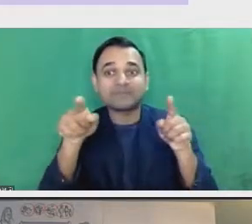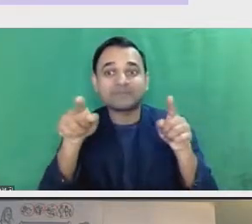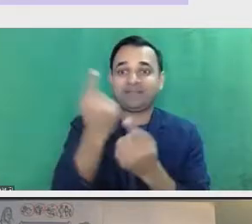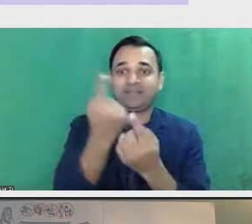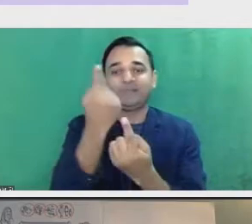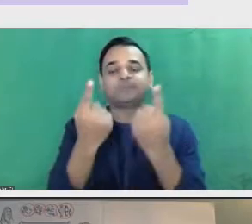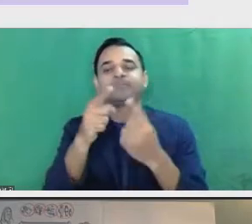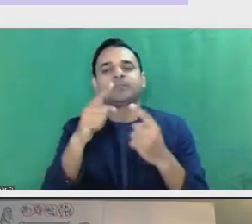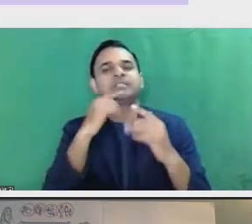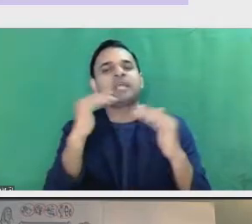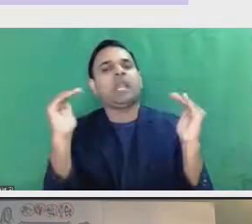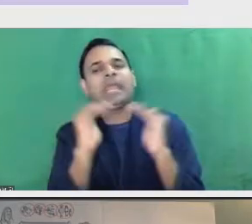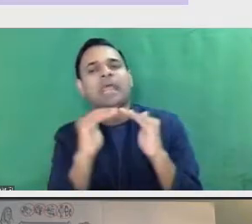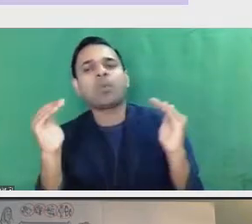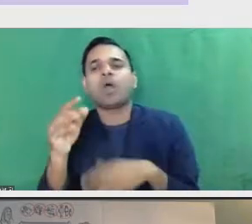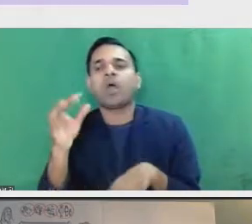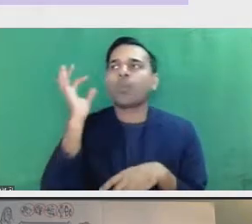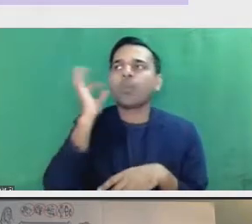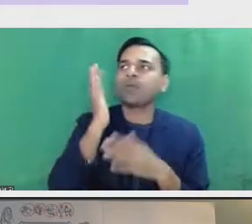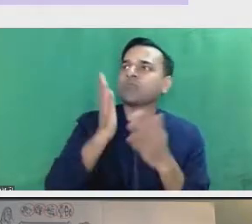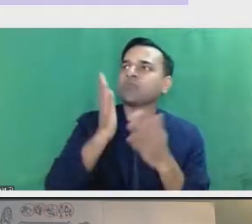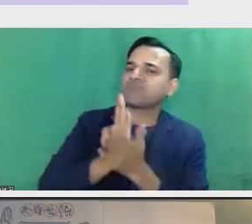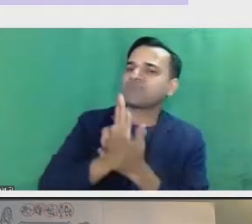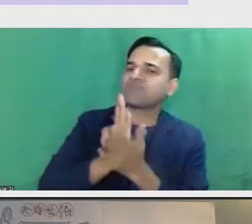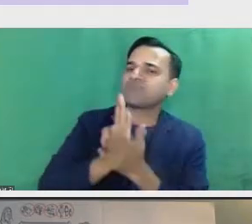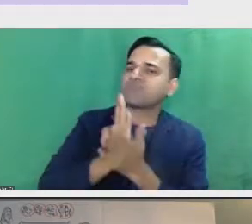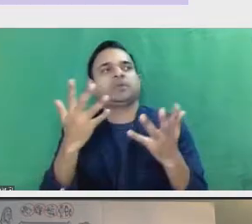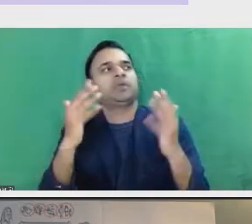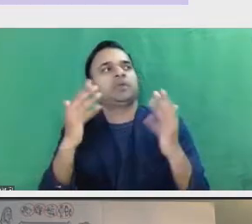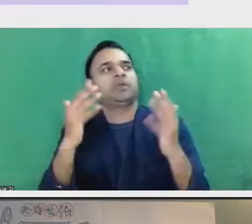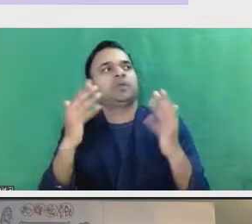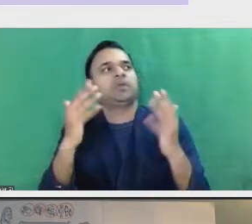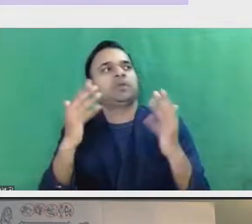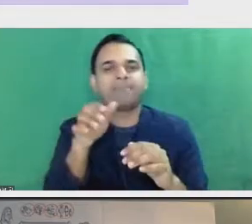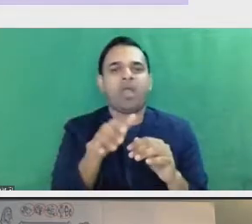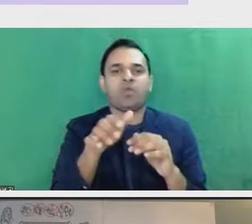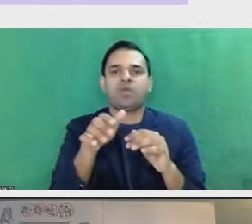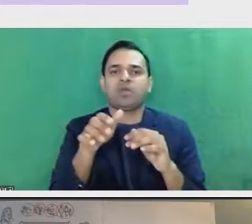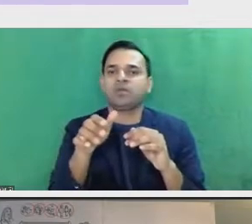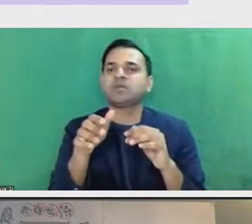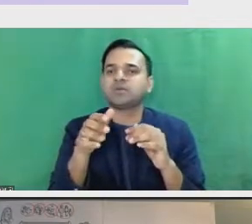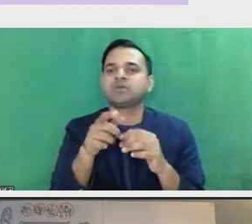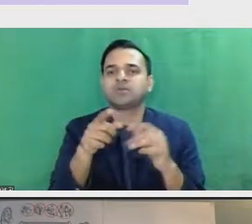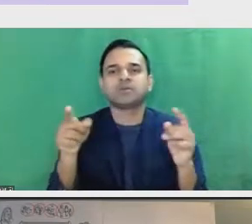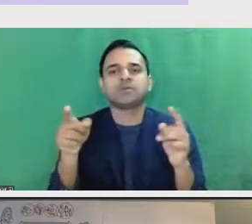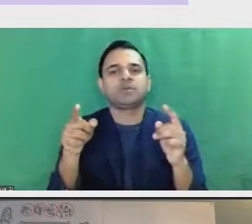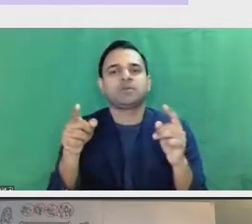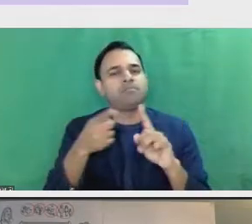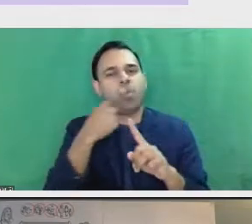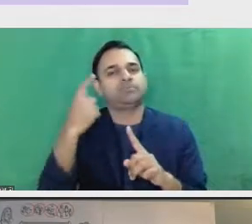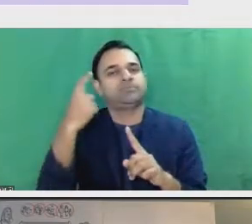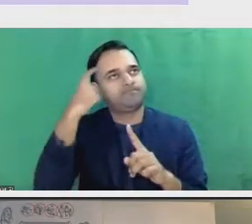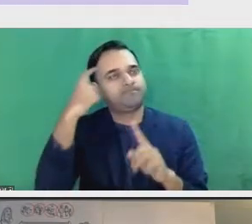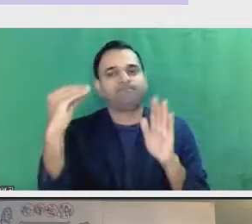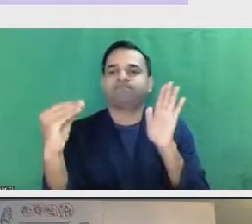of the post-2020 global biodiversity framework as we're coming out of a pandemic as well. So I'd like to hear from